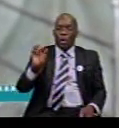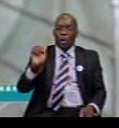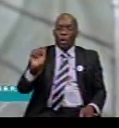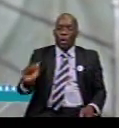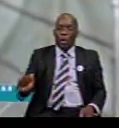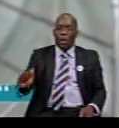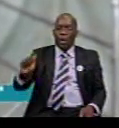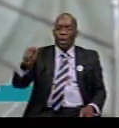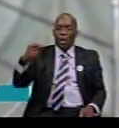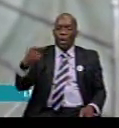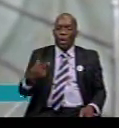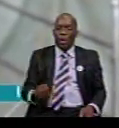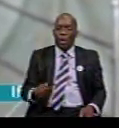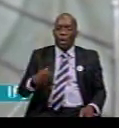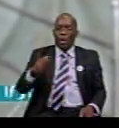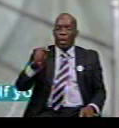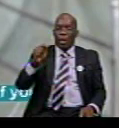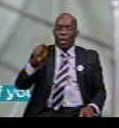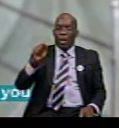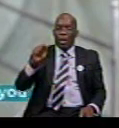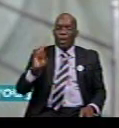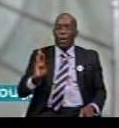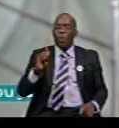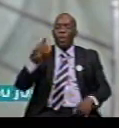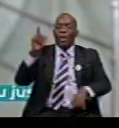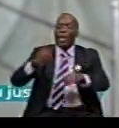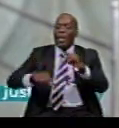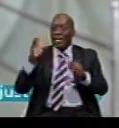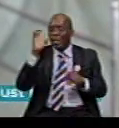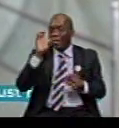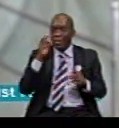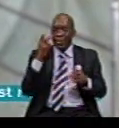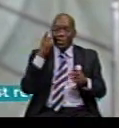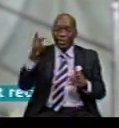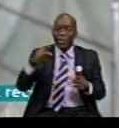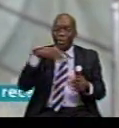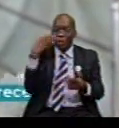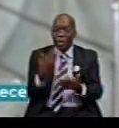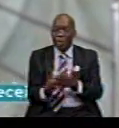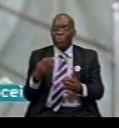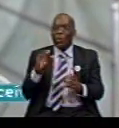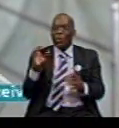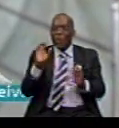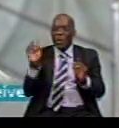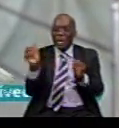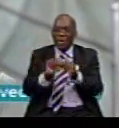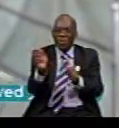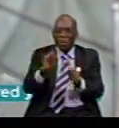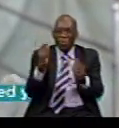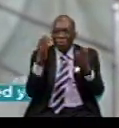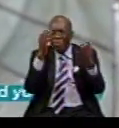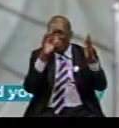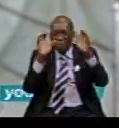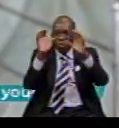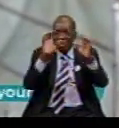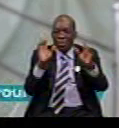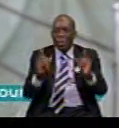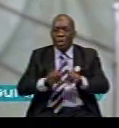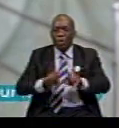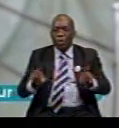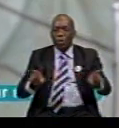Mi o ri na tele. Kuruguru mo nda bo mi loju ni koda mi mo ba nroko mi mo nsubu. Agbon nigba ti mo wa